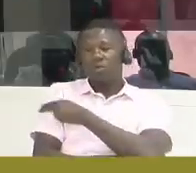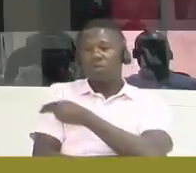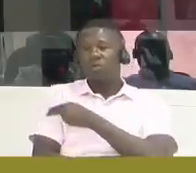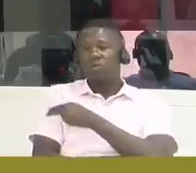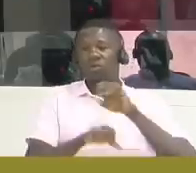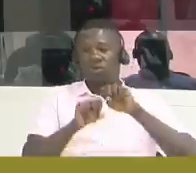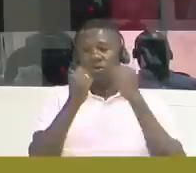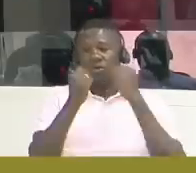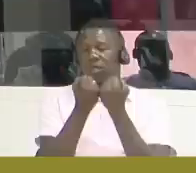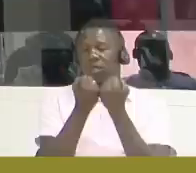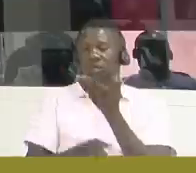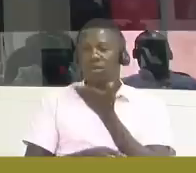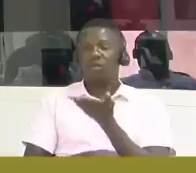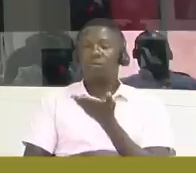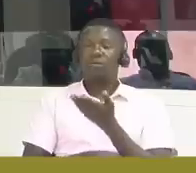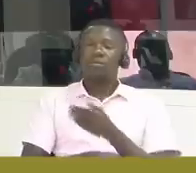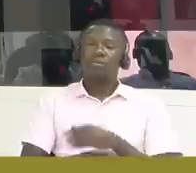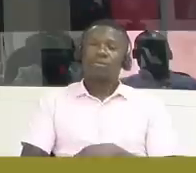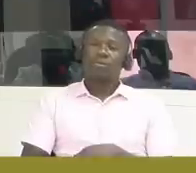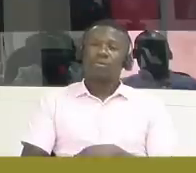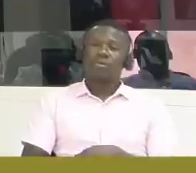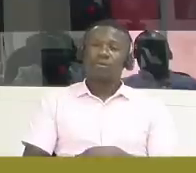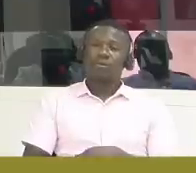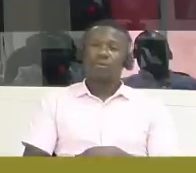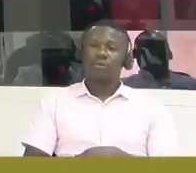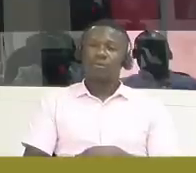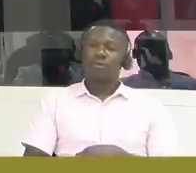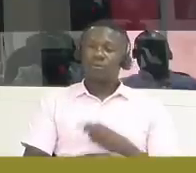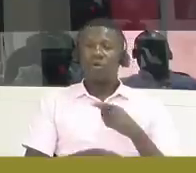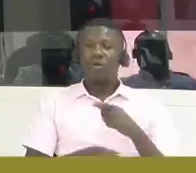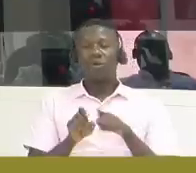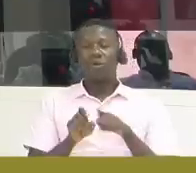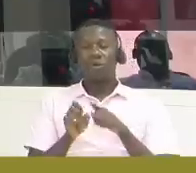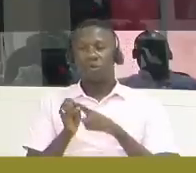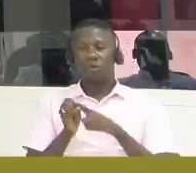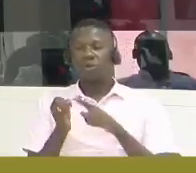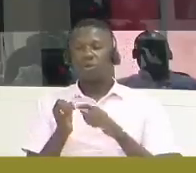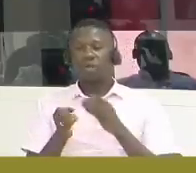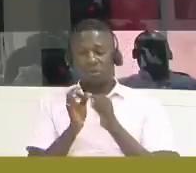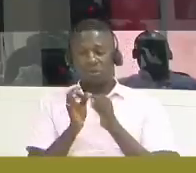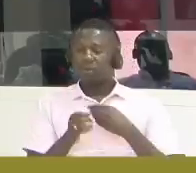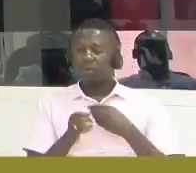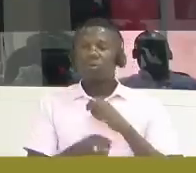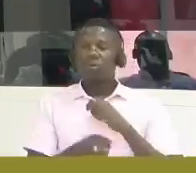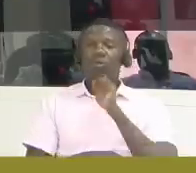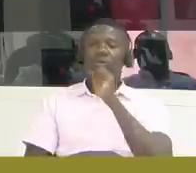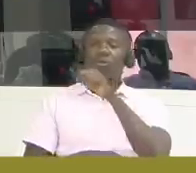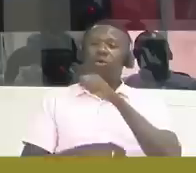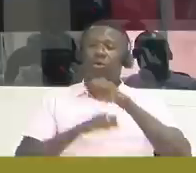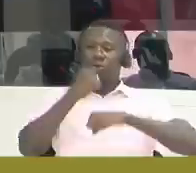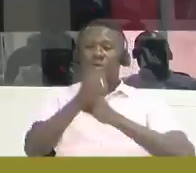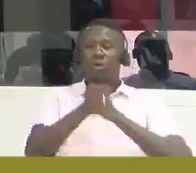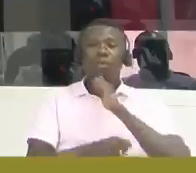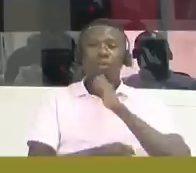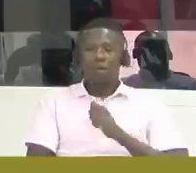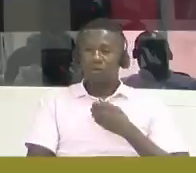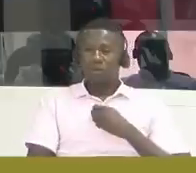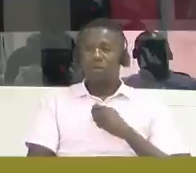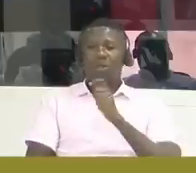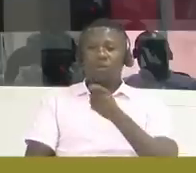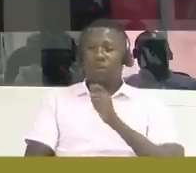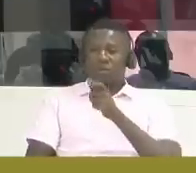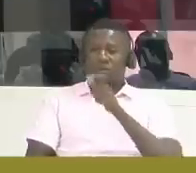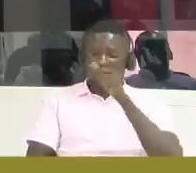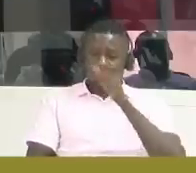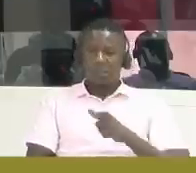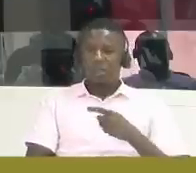You've also told us that your husband was a journalist as well. Do you know when he went out that morning whether he was acting